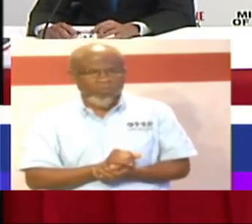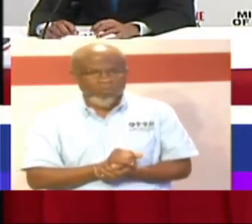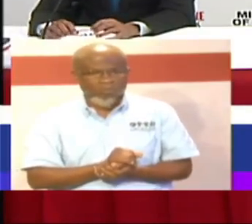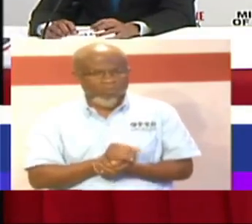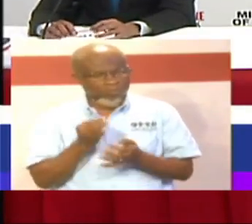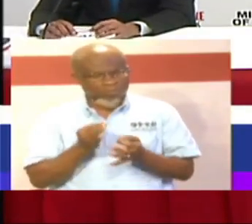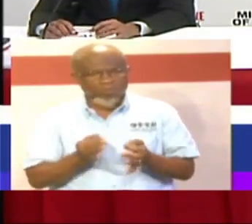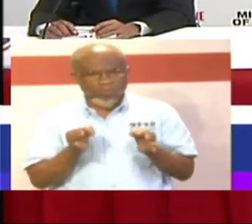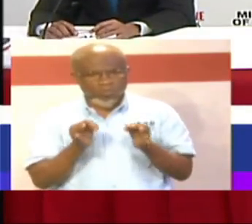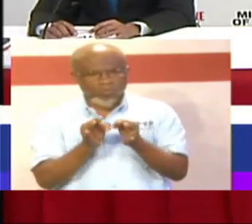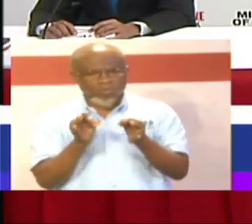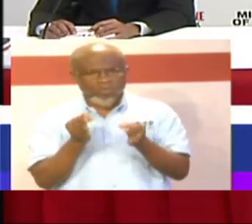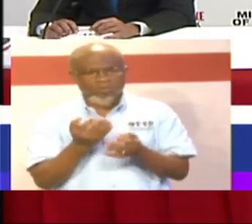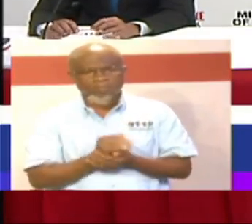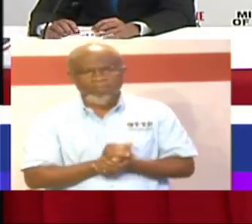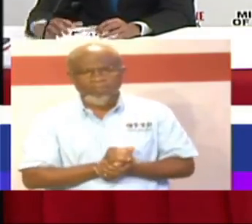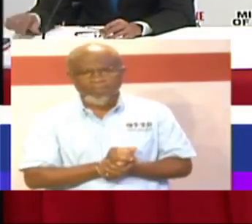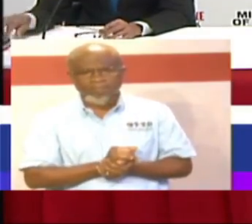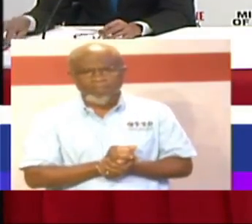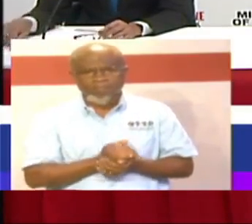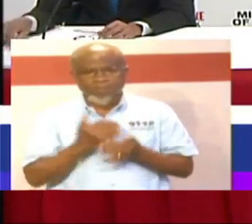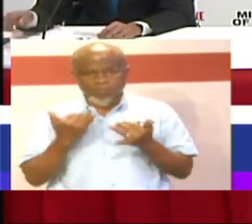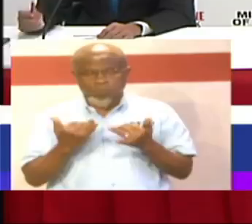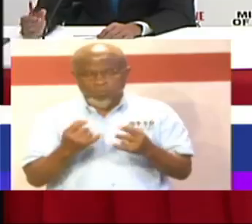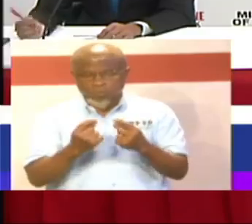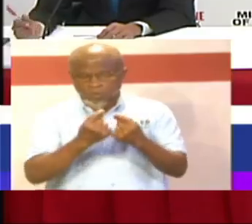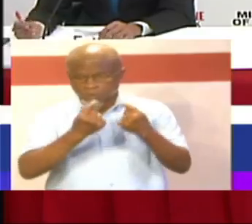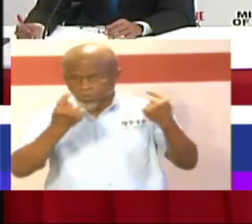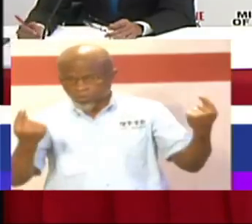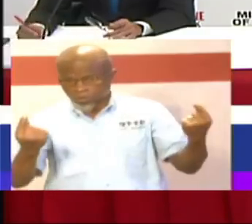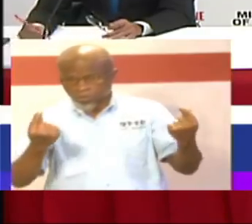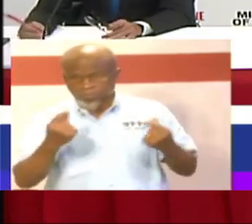Media Limited for your two questions.